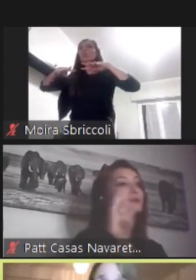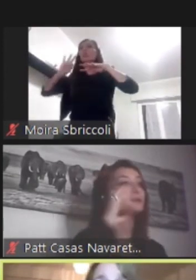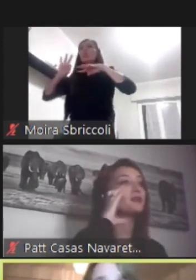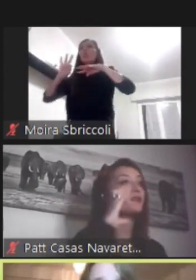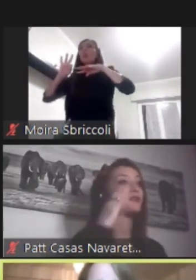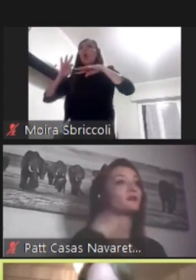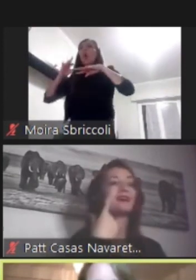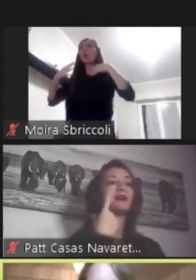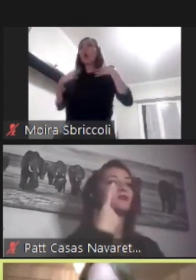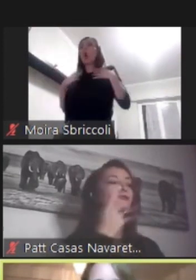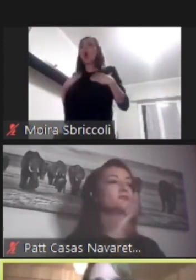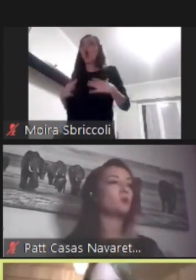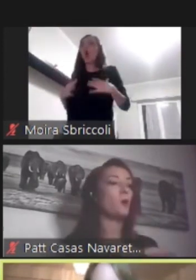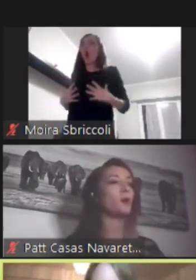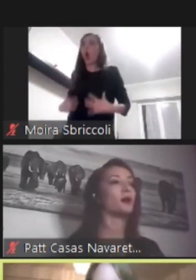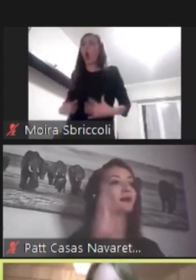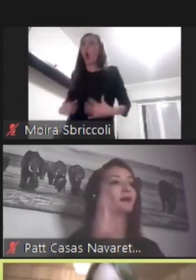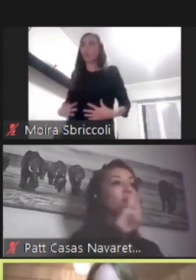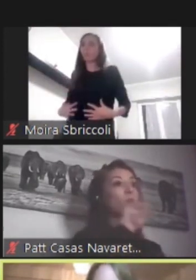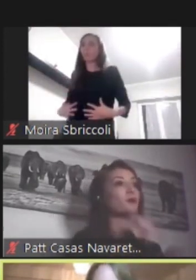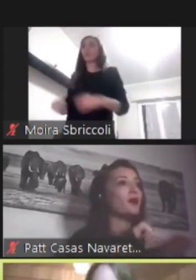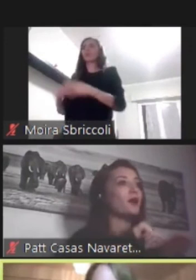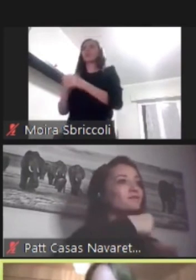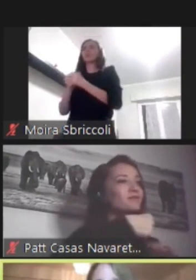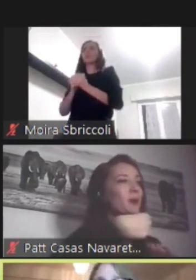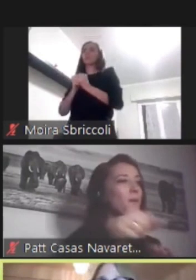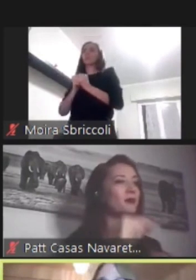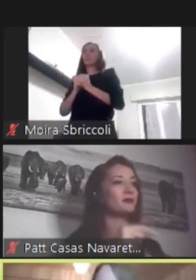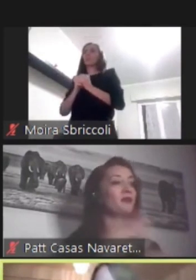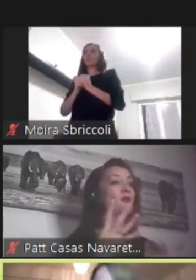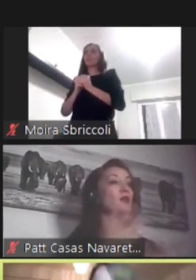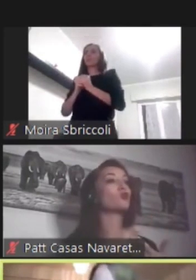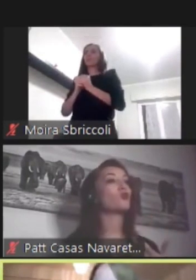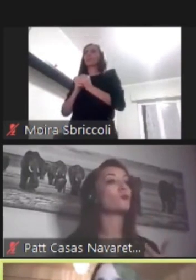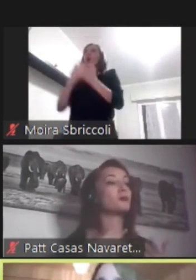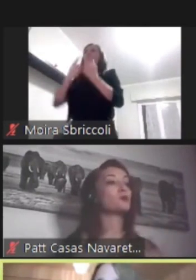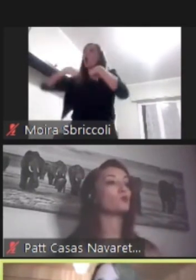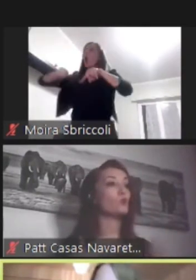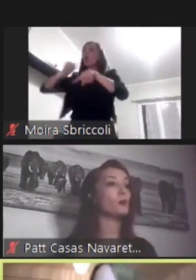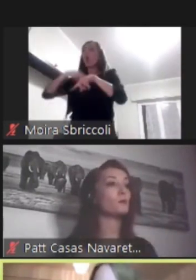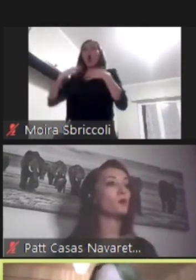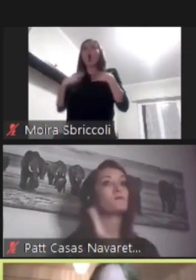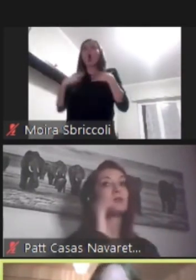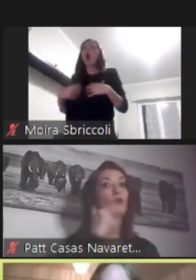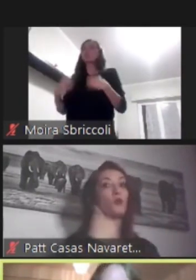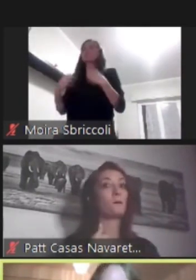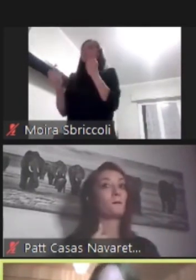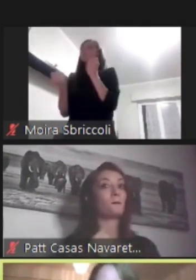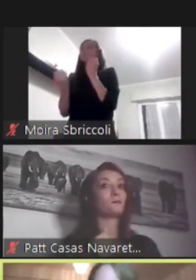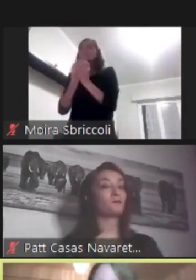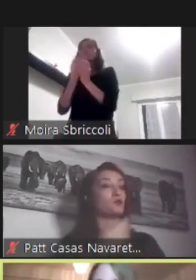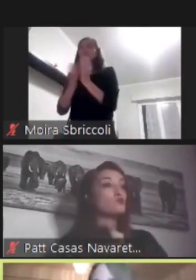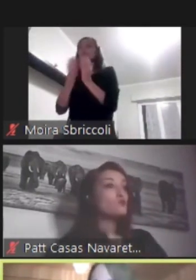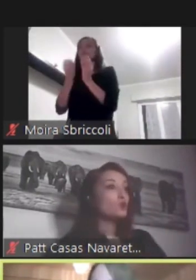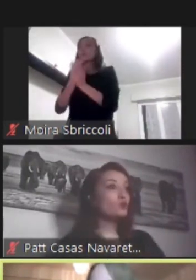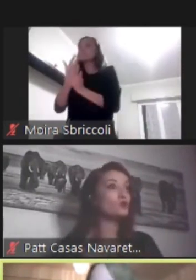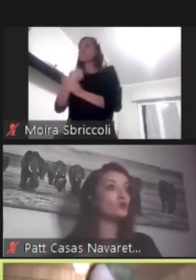produce or store vitamin C in our body. So again, we constantly need to